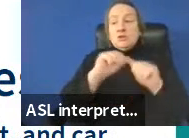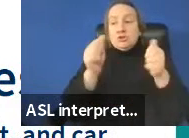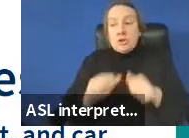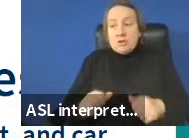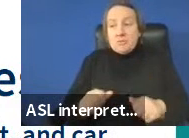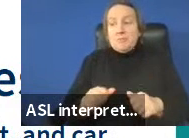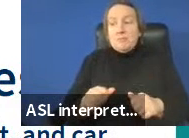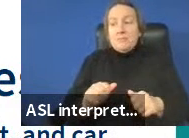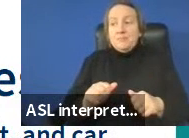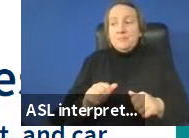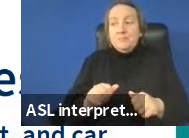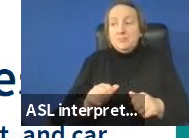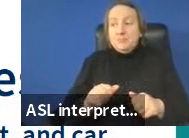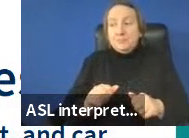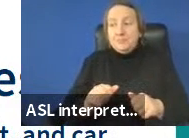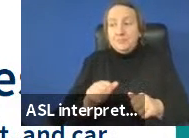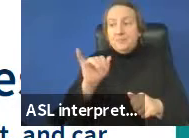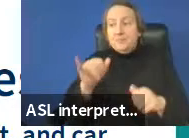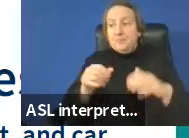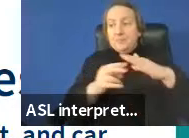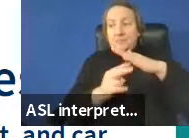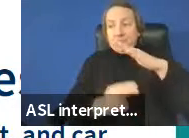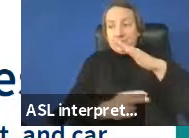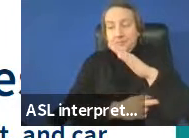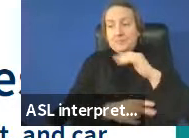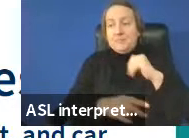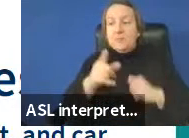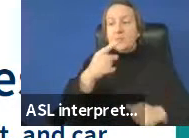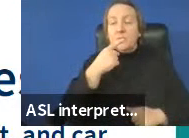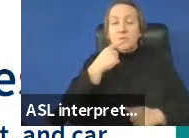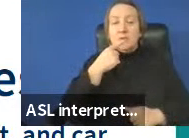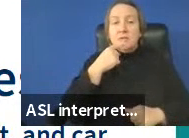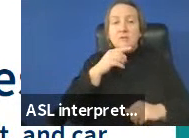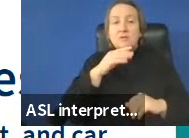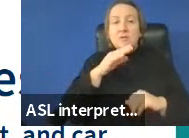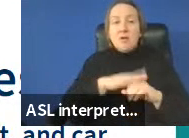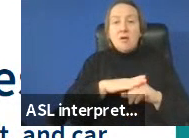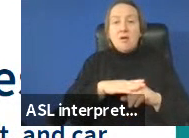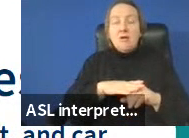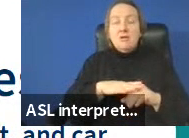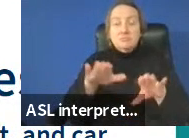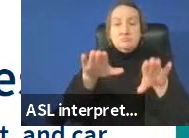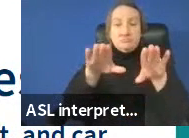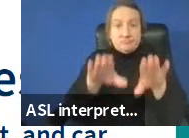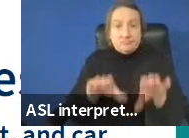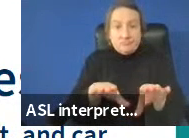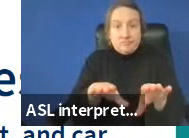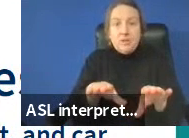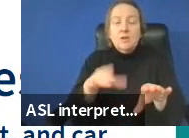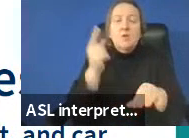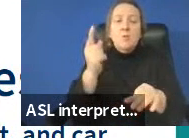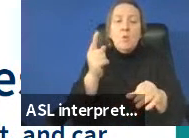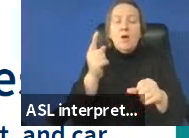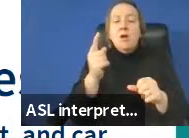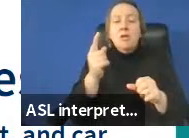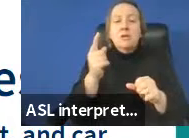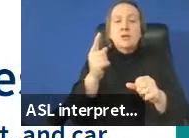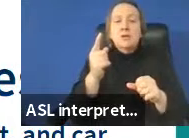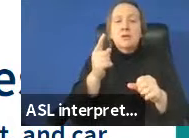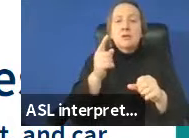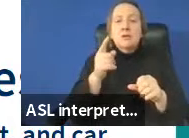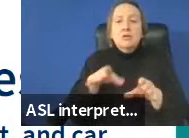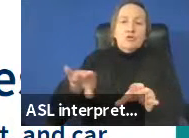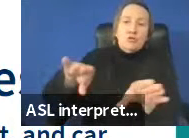of the bridge. You indicated that on the side-by-side spans, there was one configuration that was